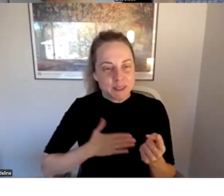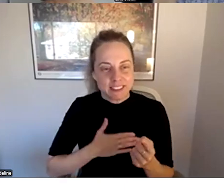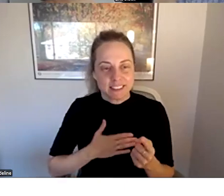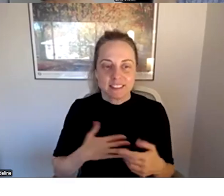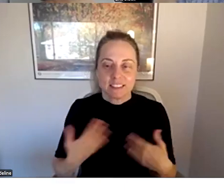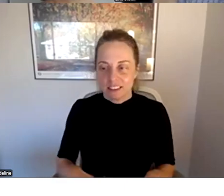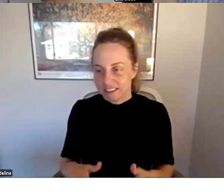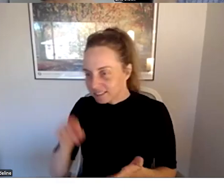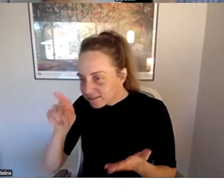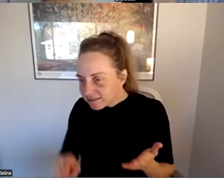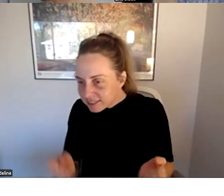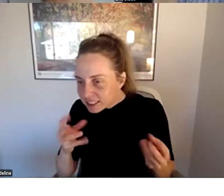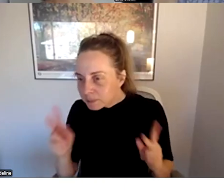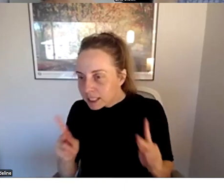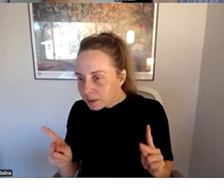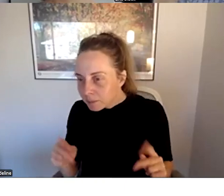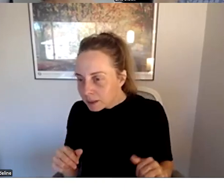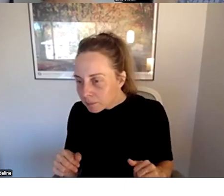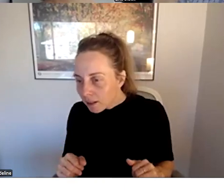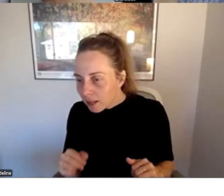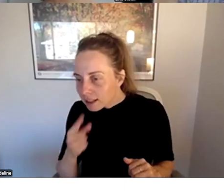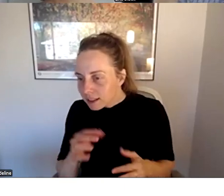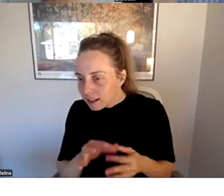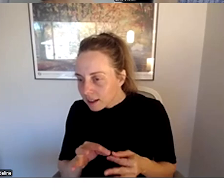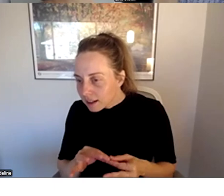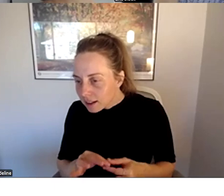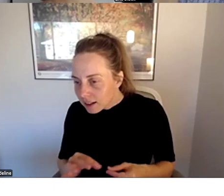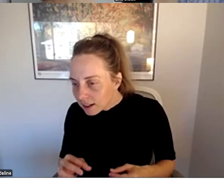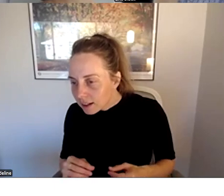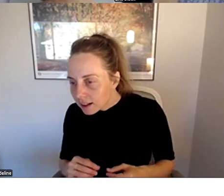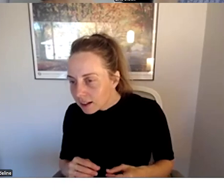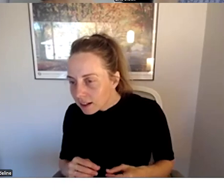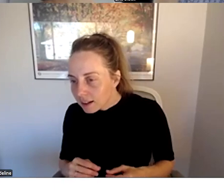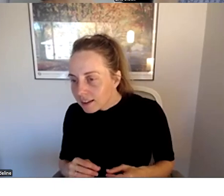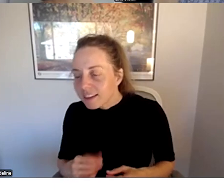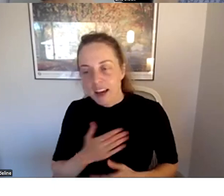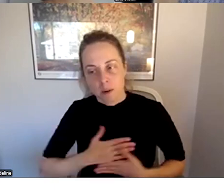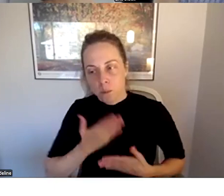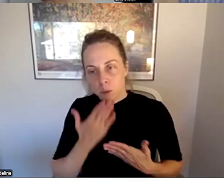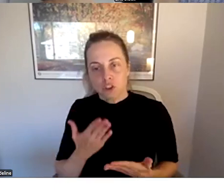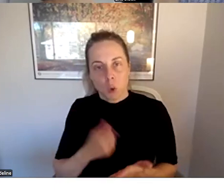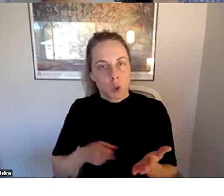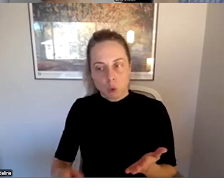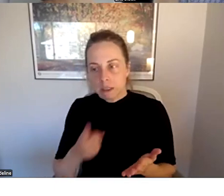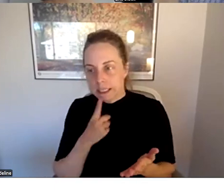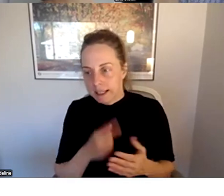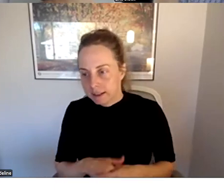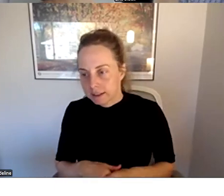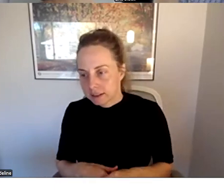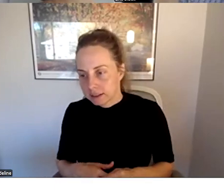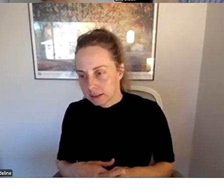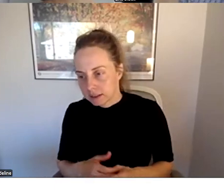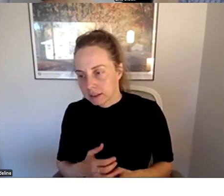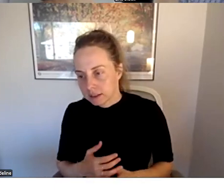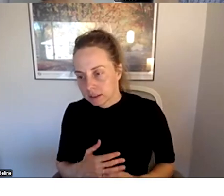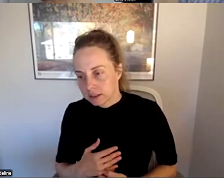of people are weighing in on the chat, agreeing with what you're saying and appreciating what you're saying, Meredith. The next question is for someone